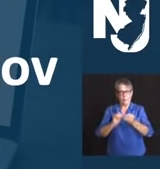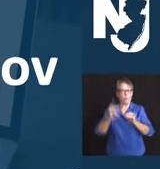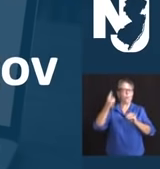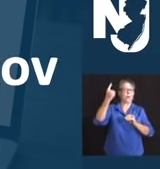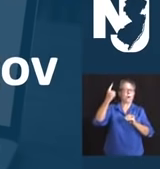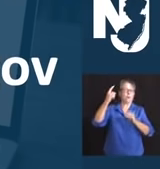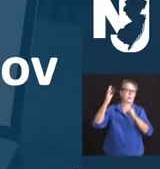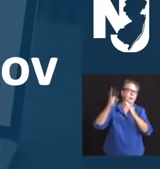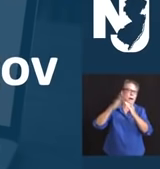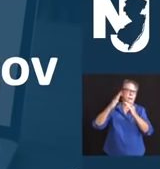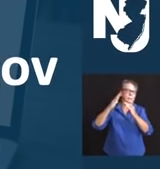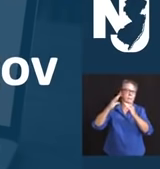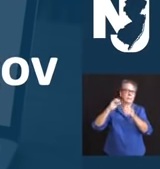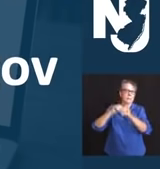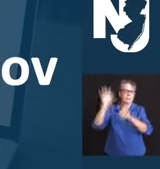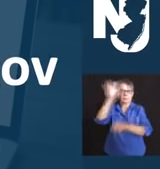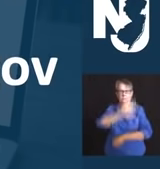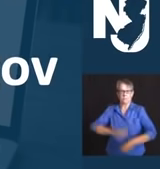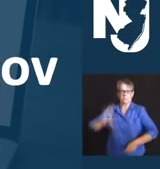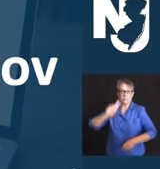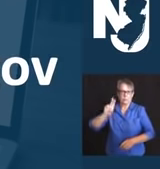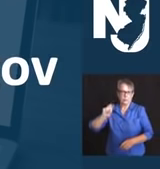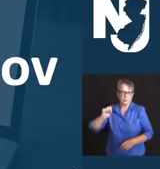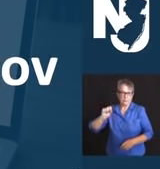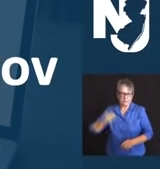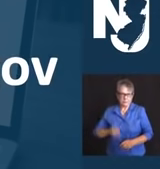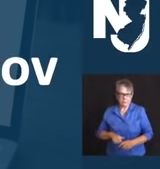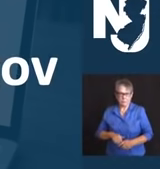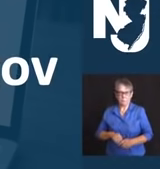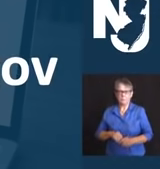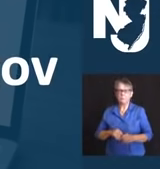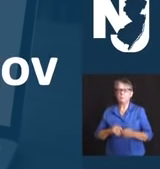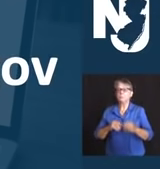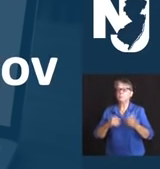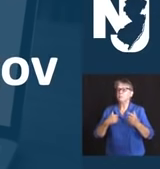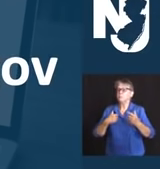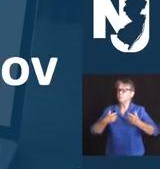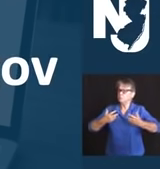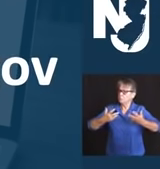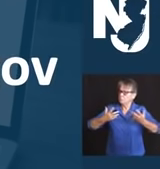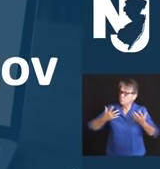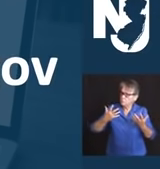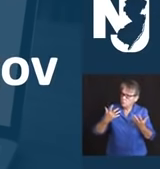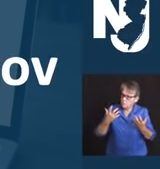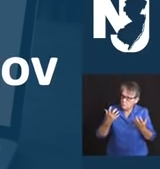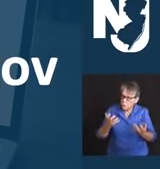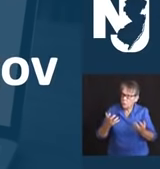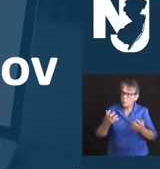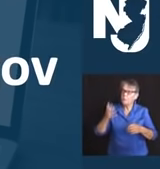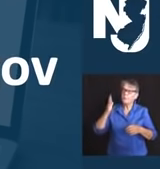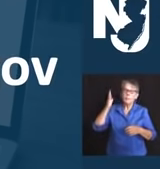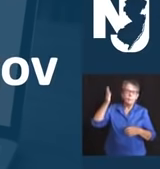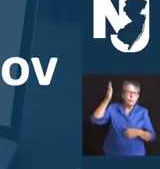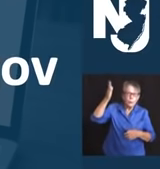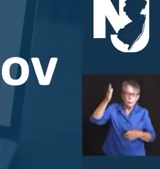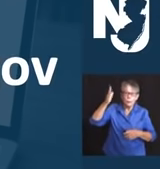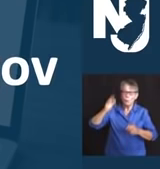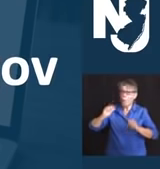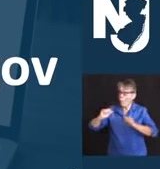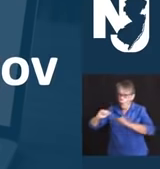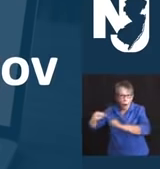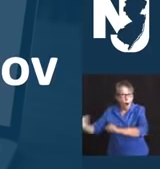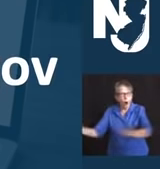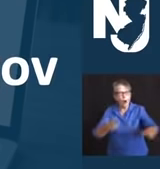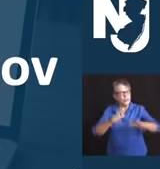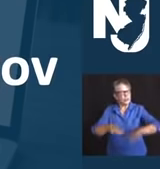to keeping students, educators, support staff, and families safe. With those shared values and